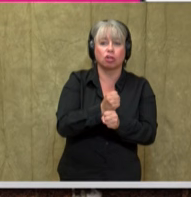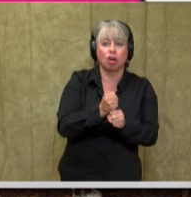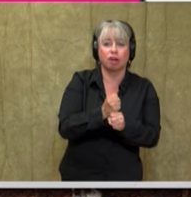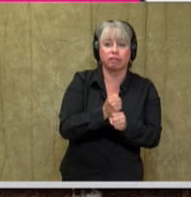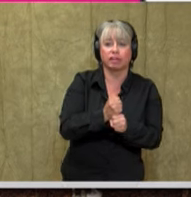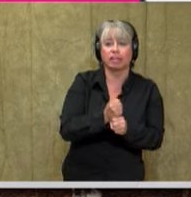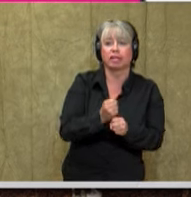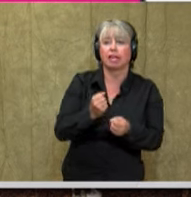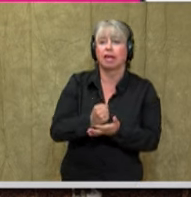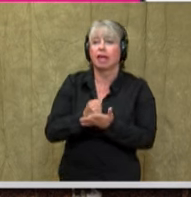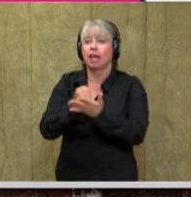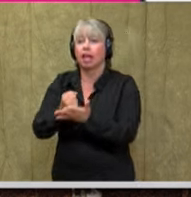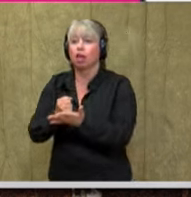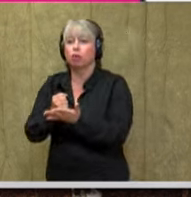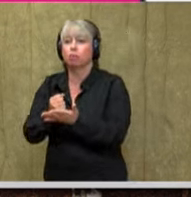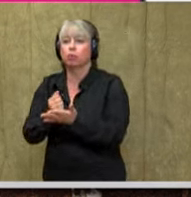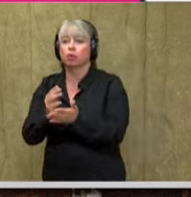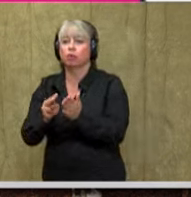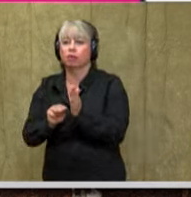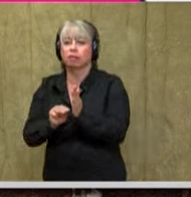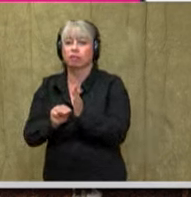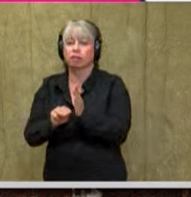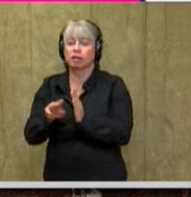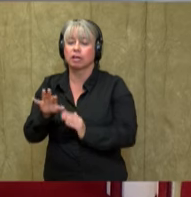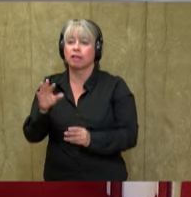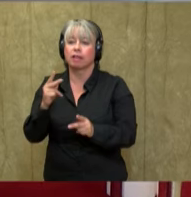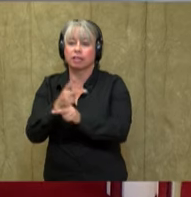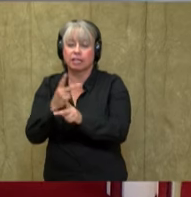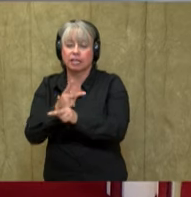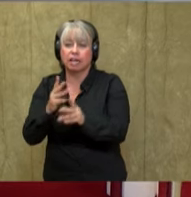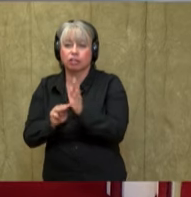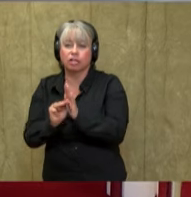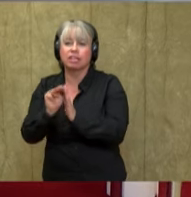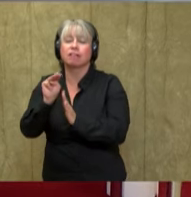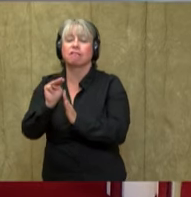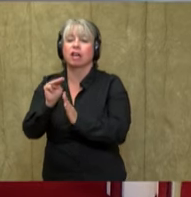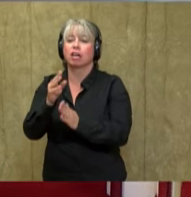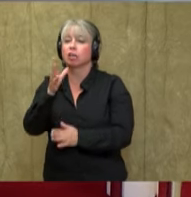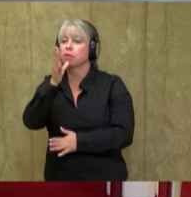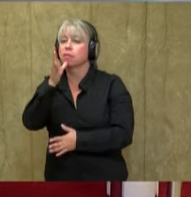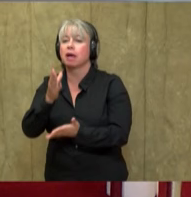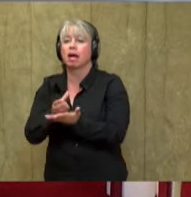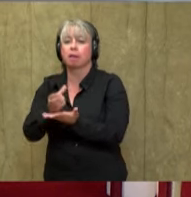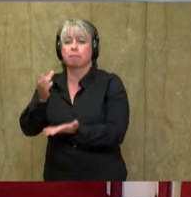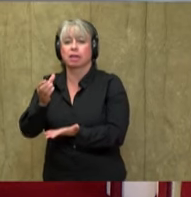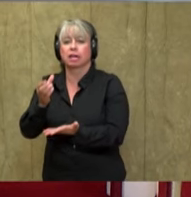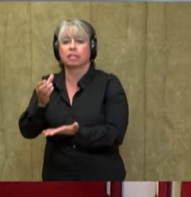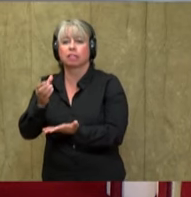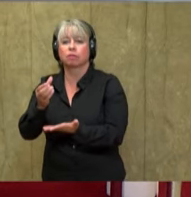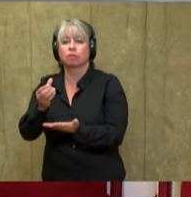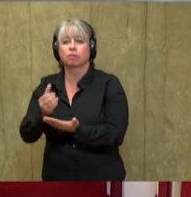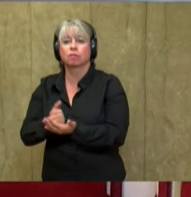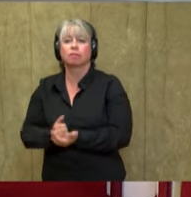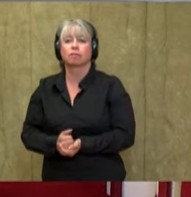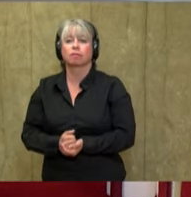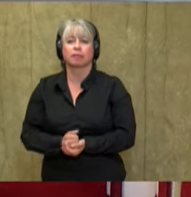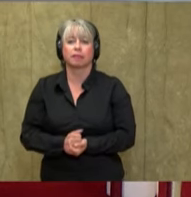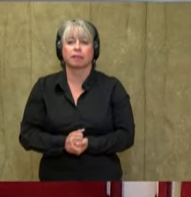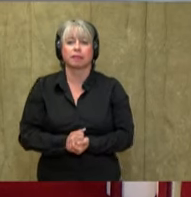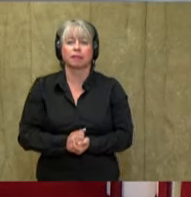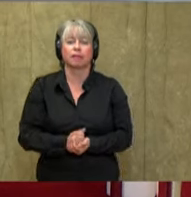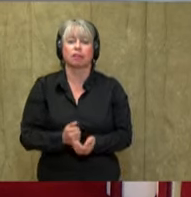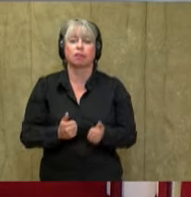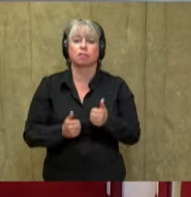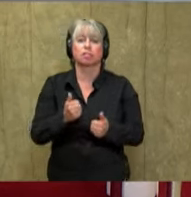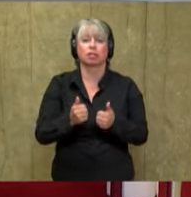mom mug. So we have a mom mug here, we have 4 inches, and it's all the way across, so is that gonna be our diameter, or is that gonna be